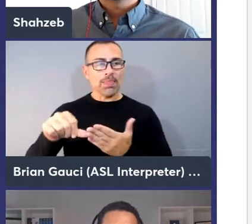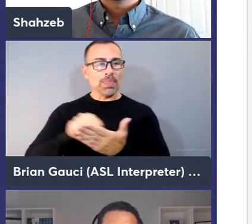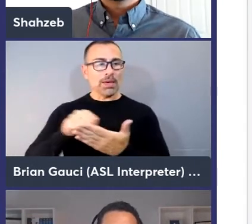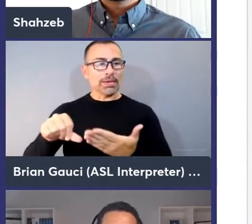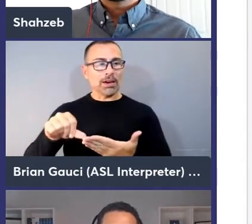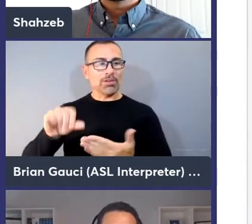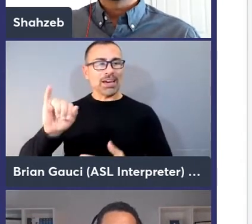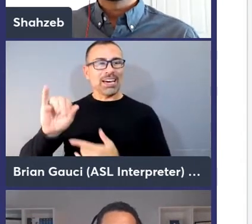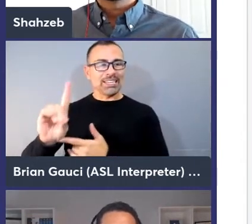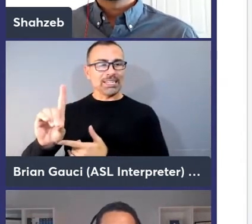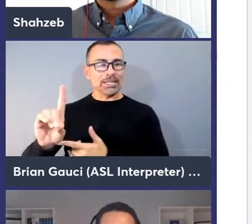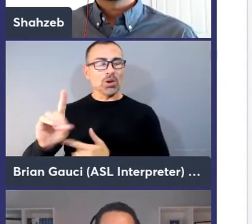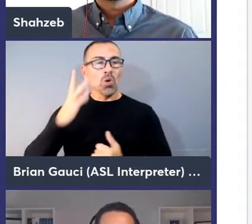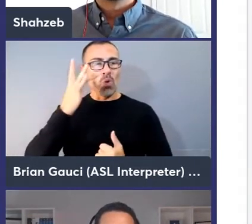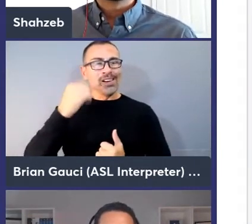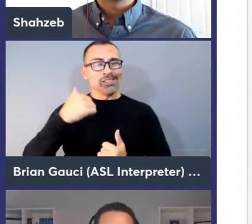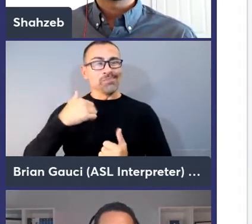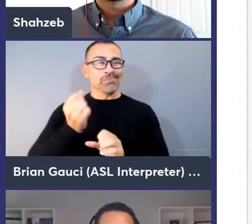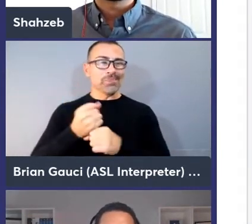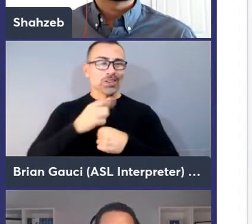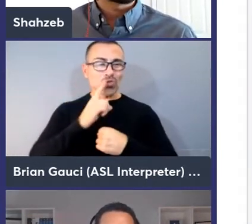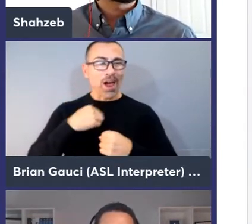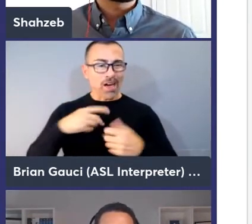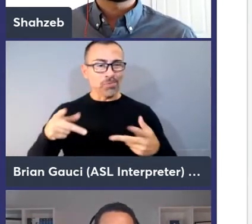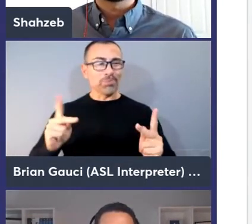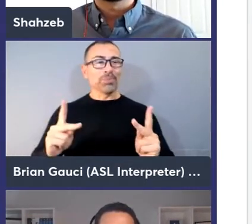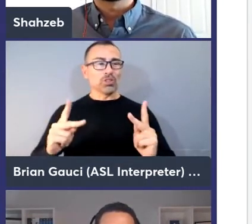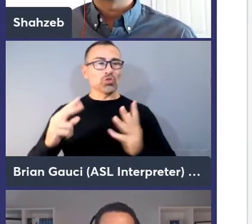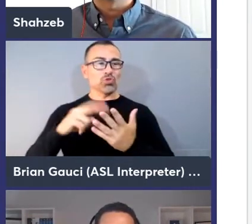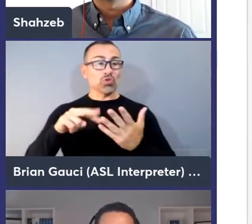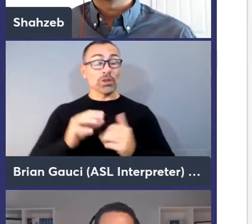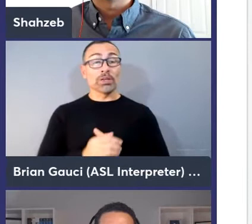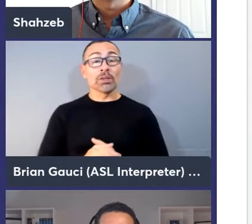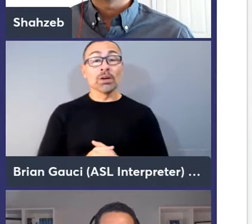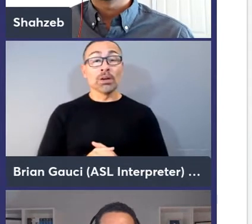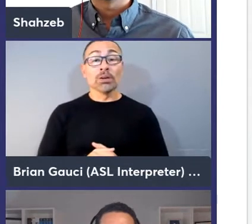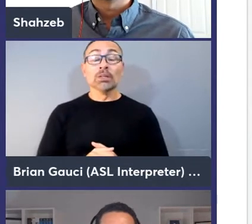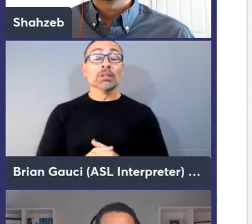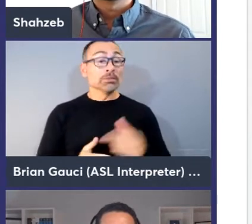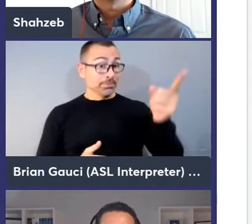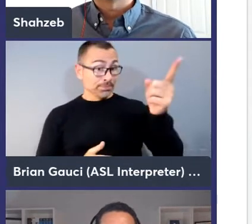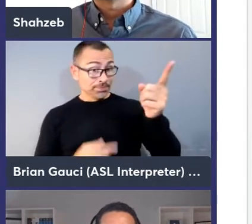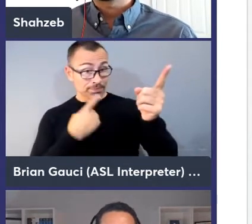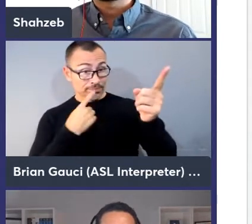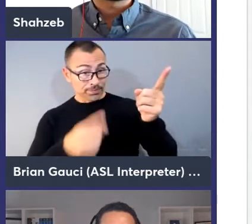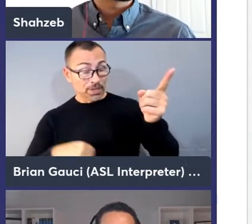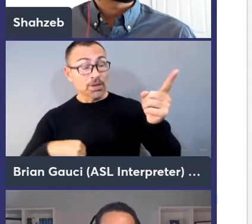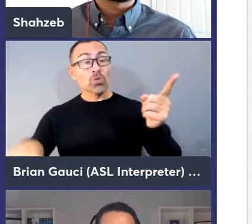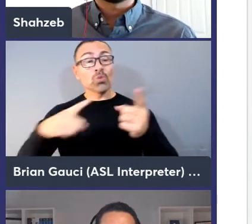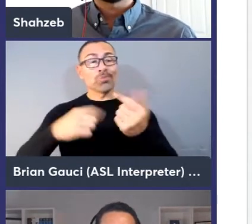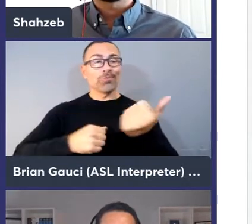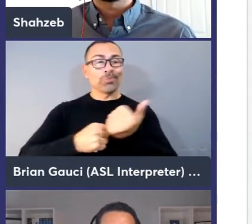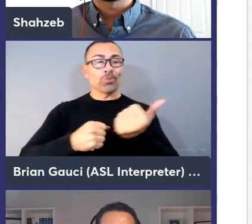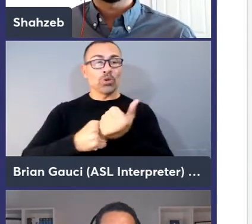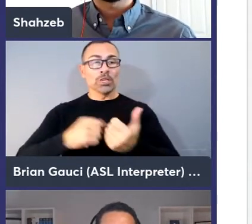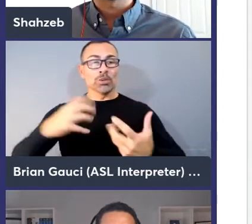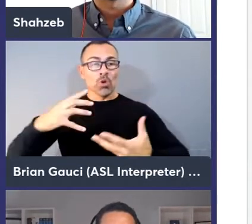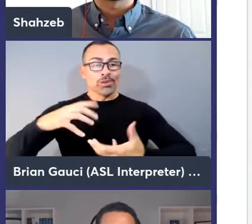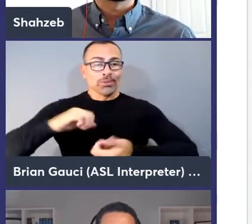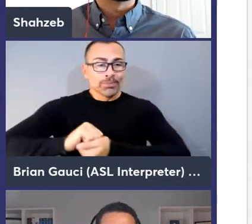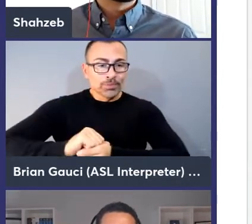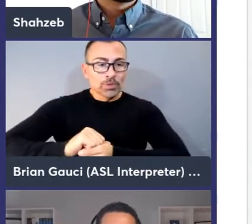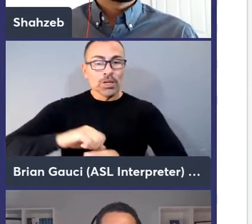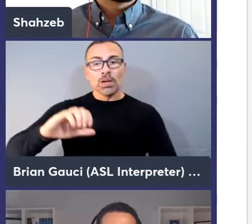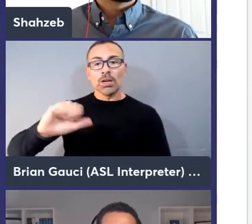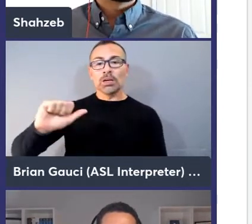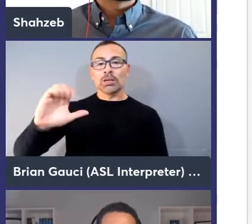that. Um, we do support compression, so because my file is not compressed, I don't have to select this. But if